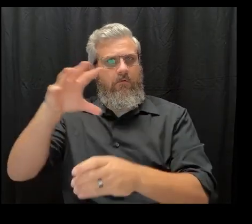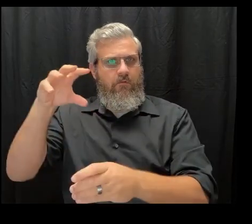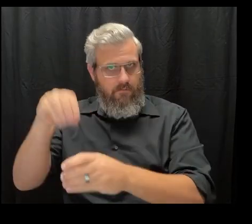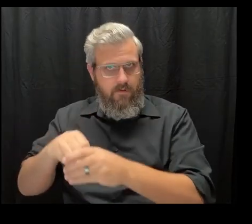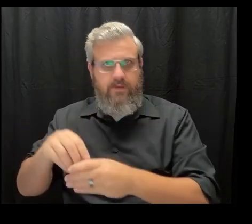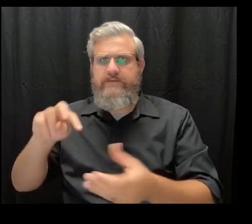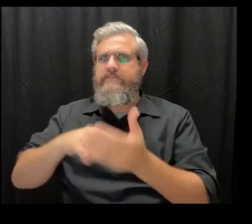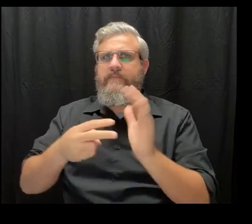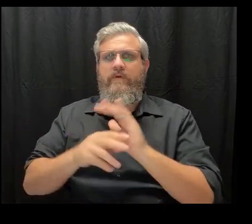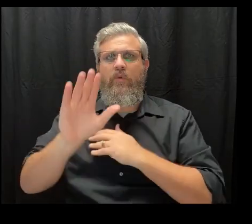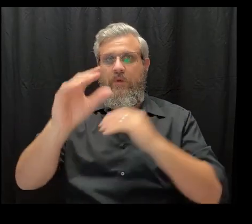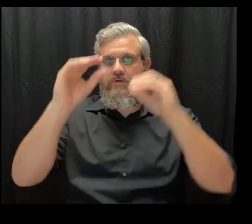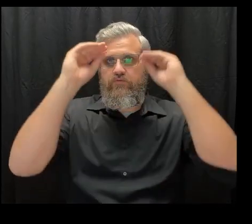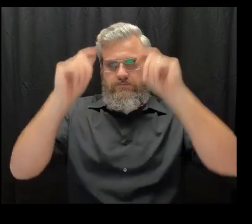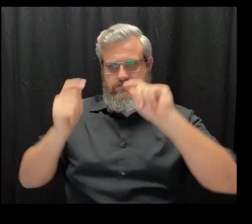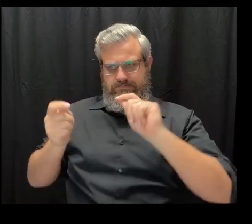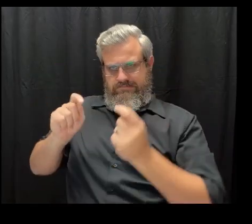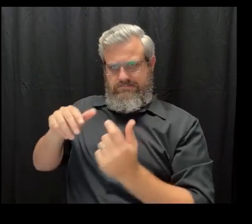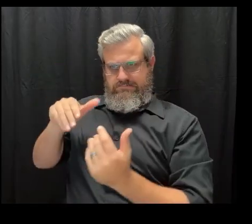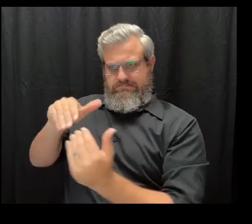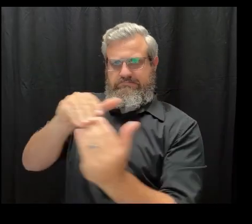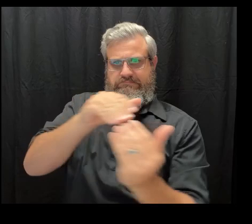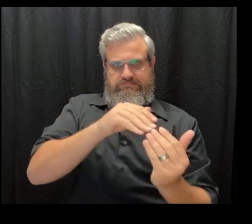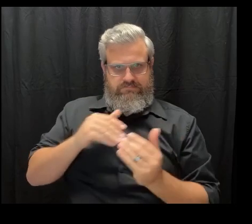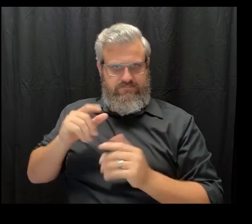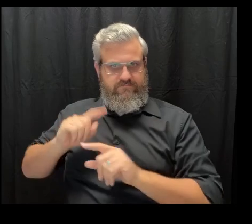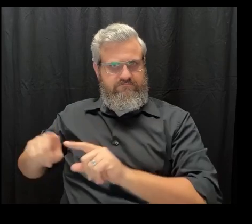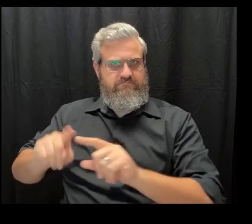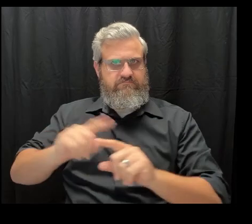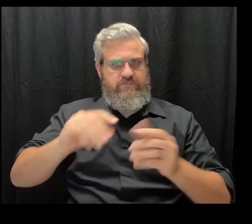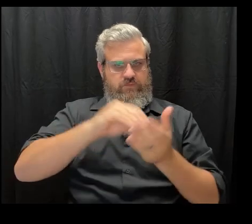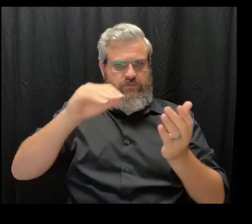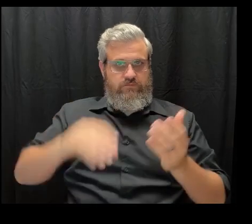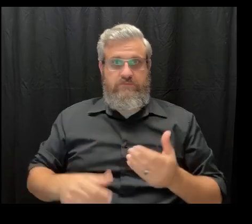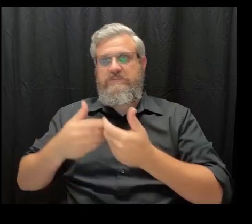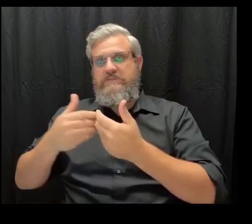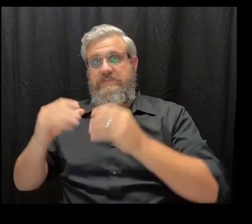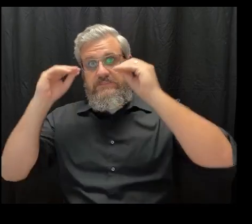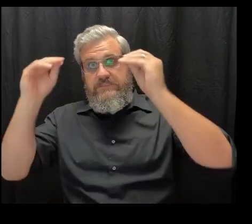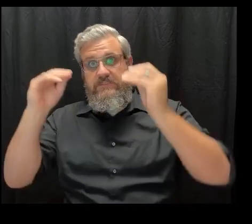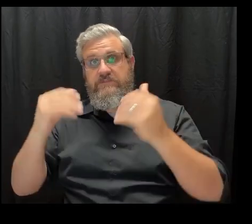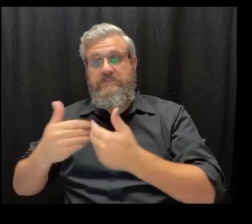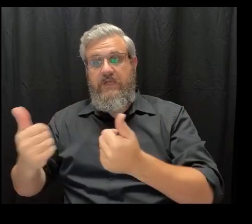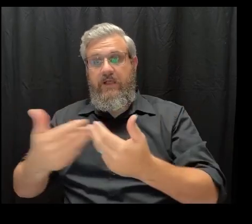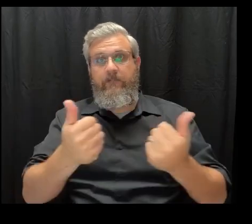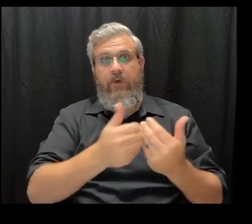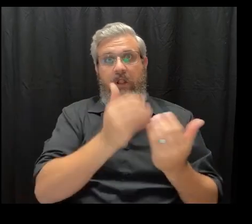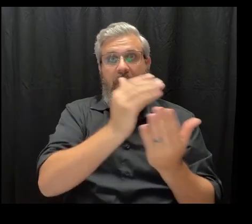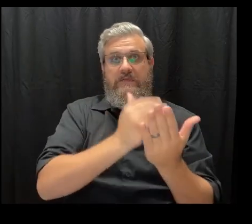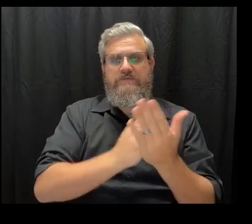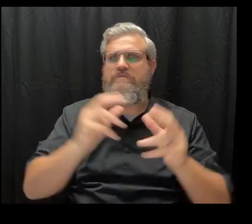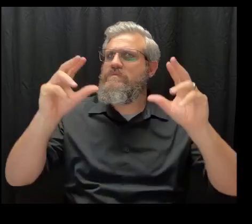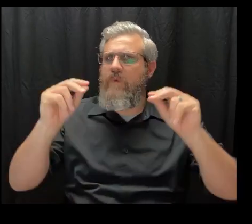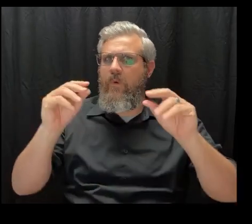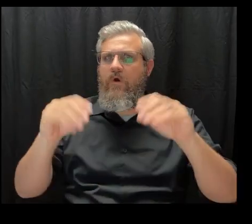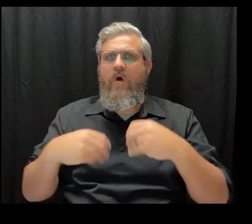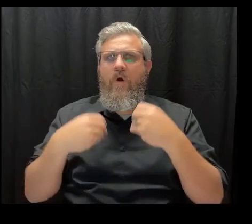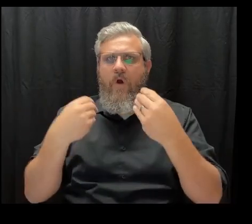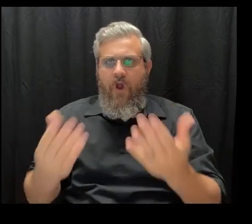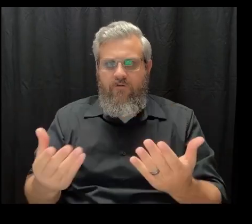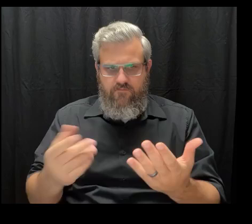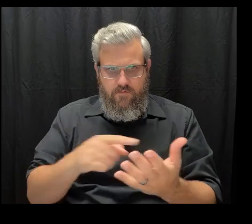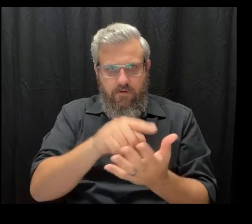needs of your students. It's not about creating separate lessons for everyone, but rather offering multiple pathways to